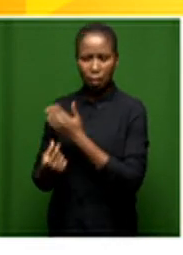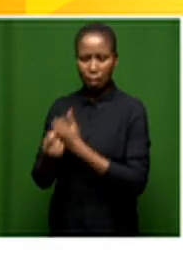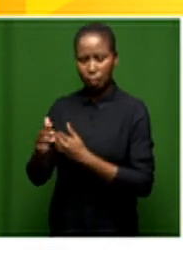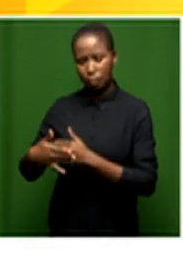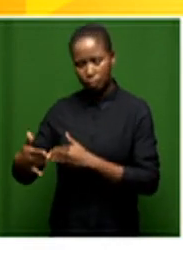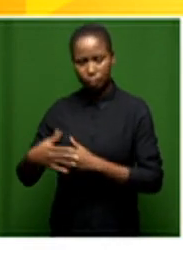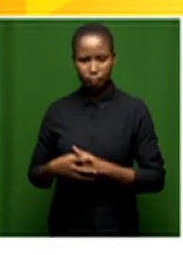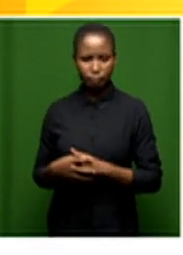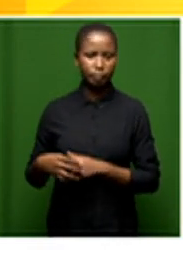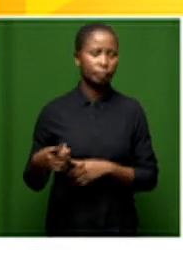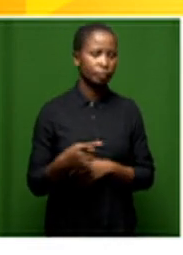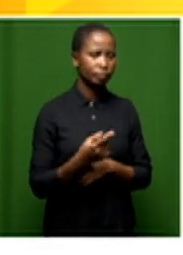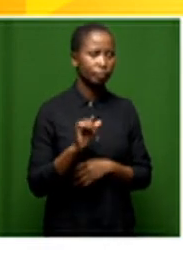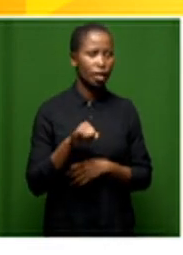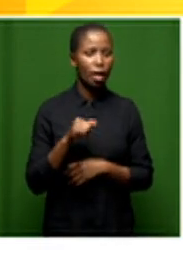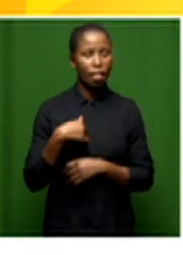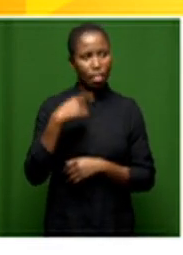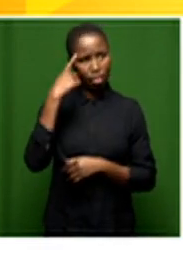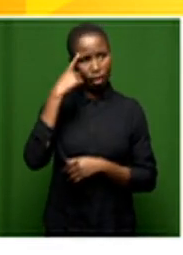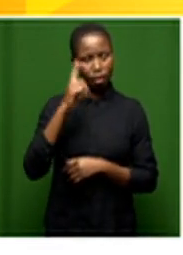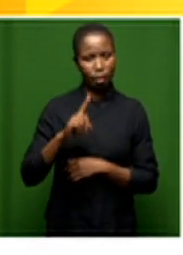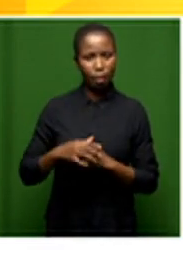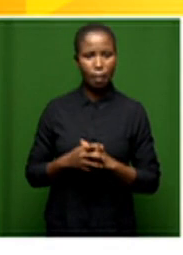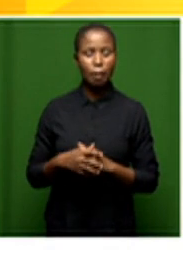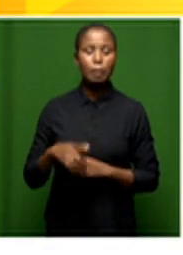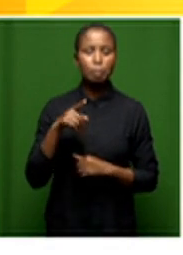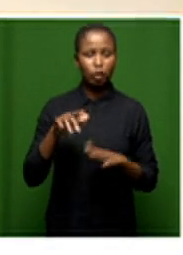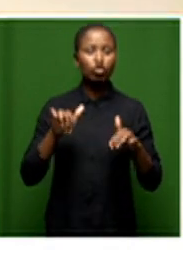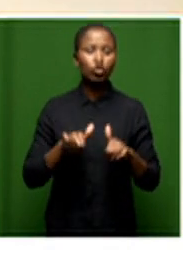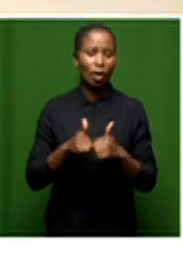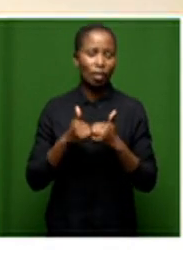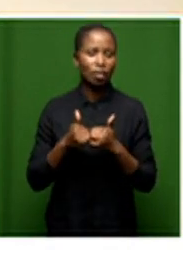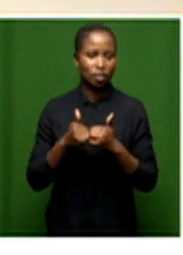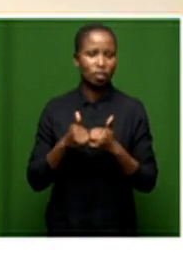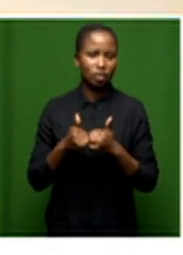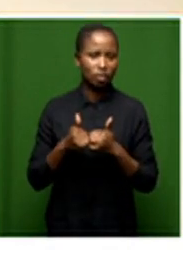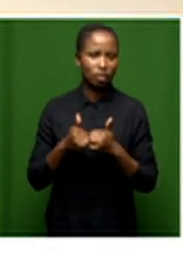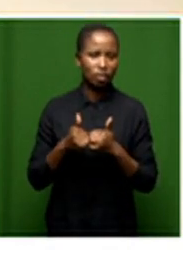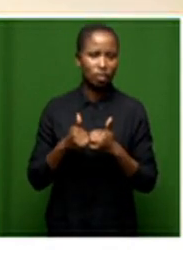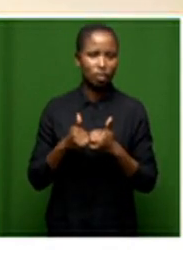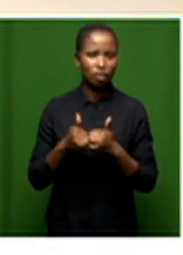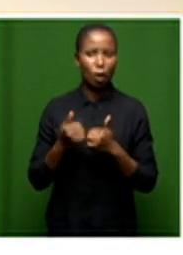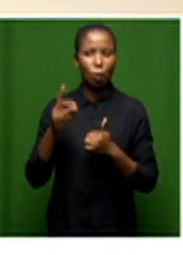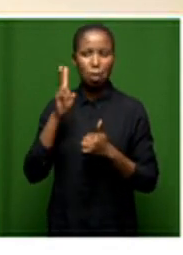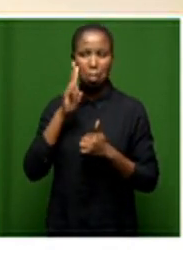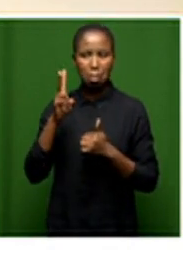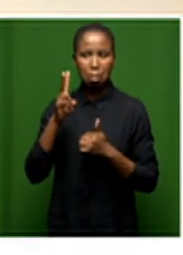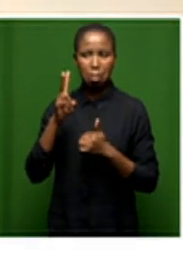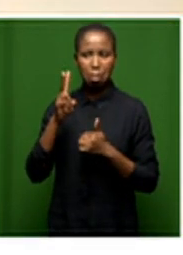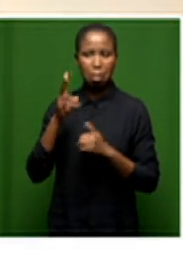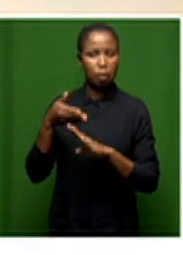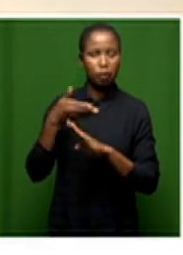You know, I think this is a challenge of a scale that we have not seen before, and we've